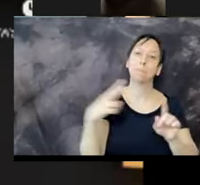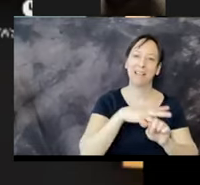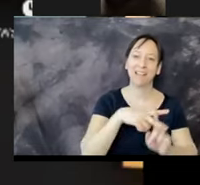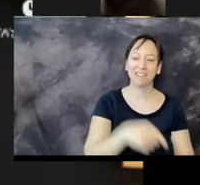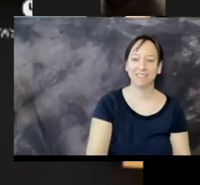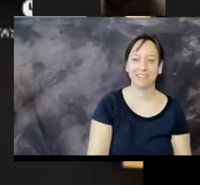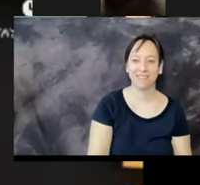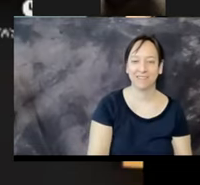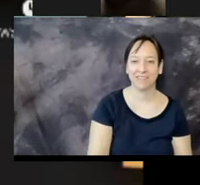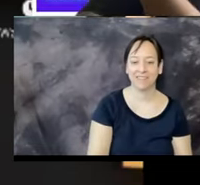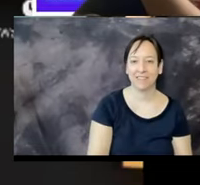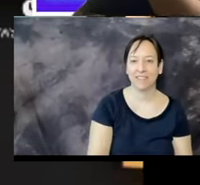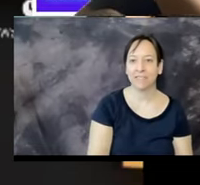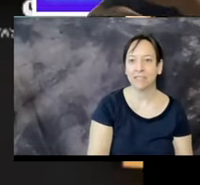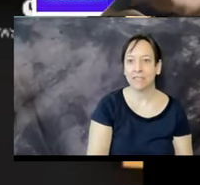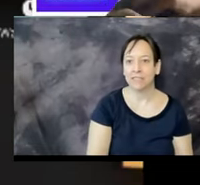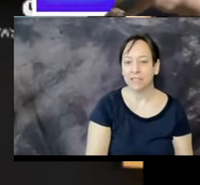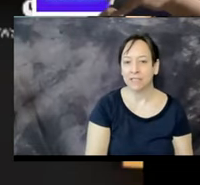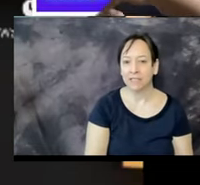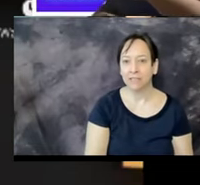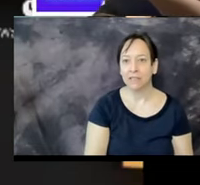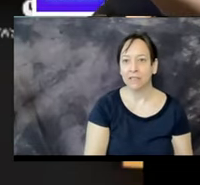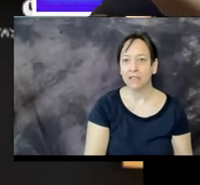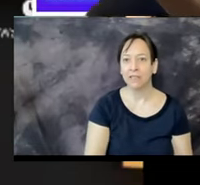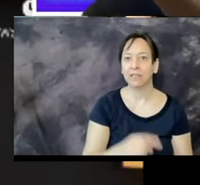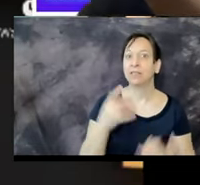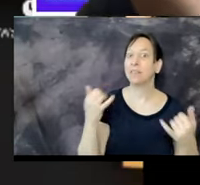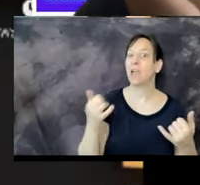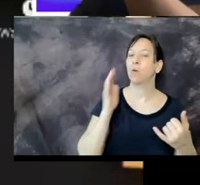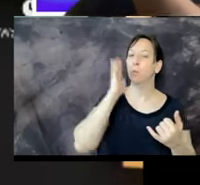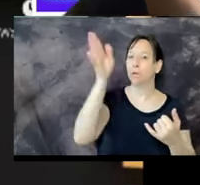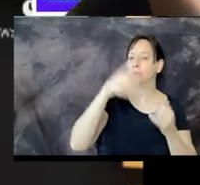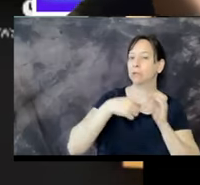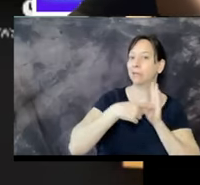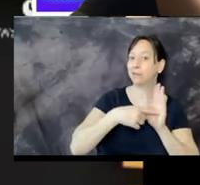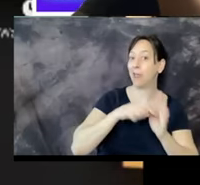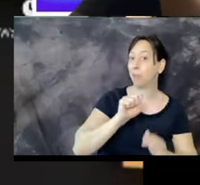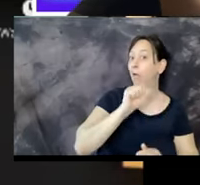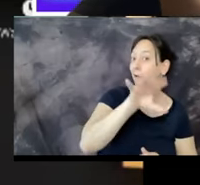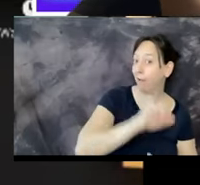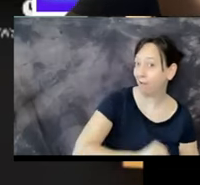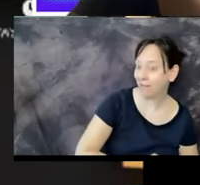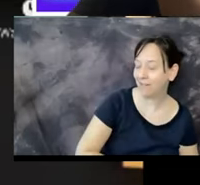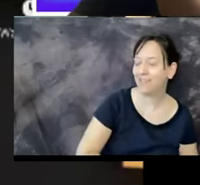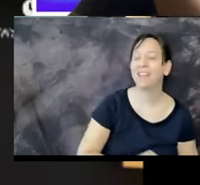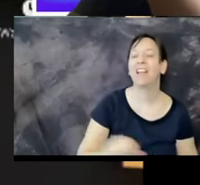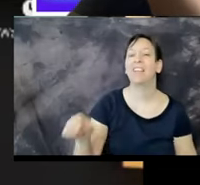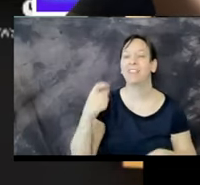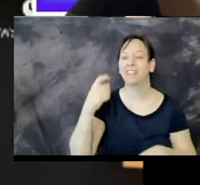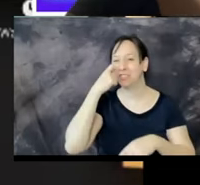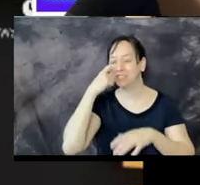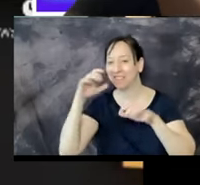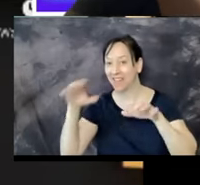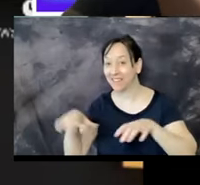Yeah. So I'm going to give an example here, and we'll all remember that problem when we talked about it in the last activity